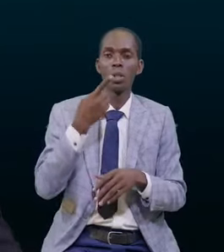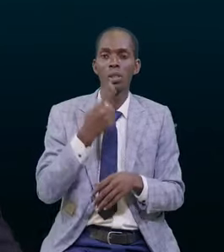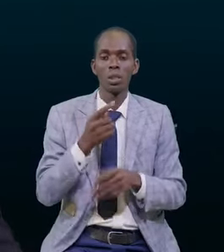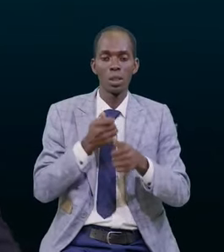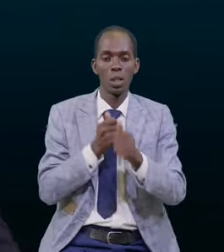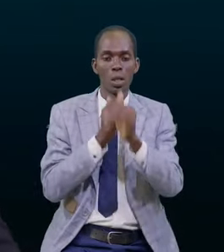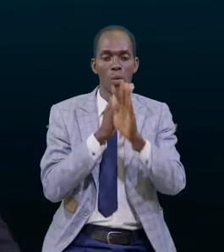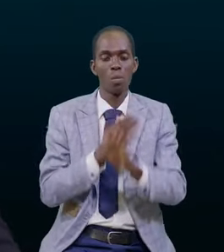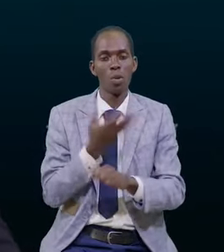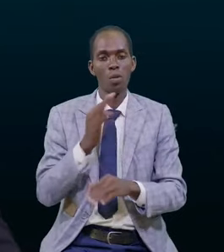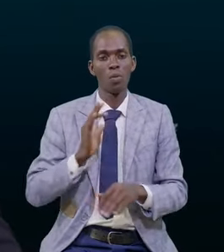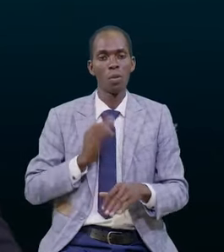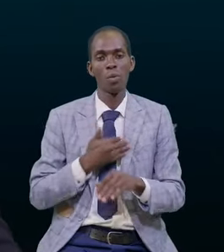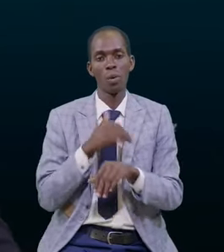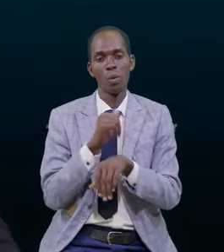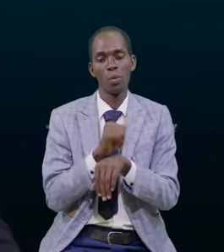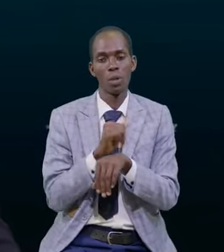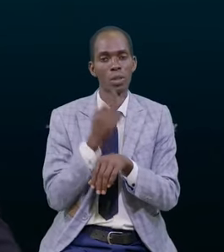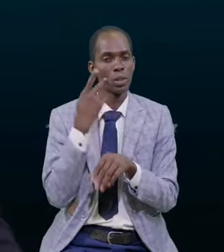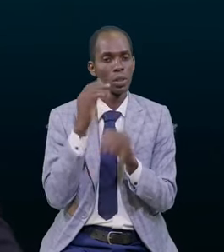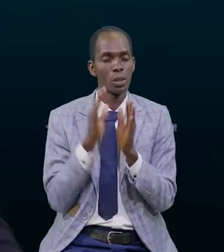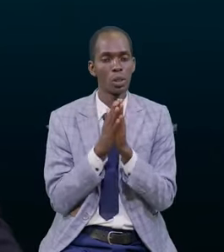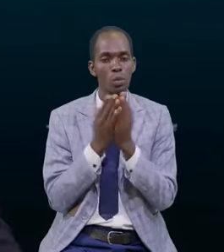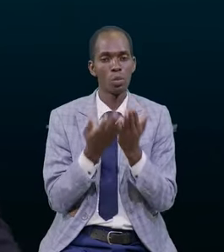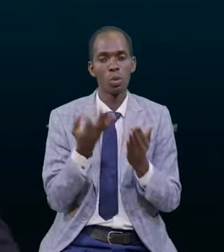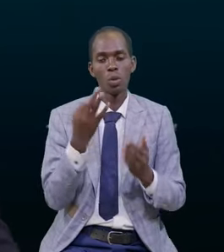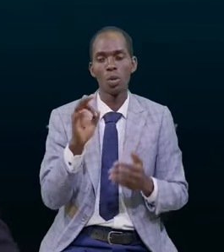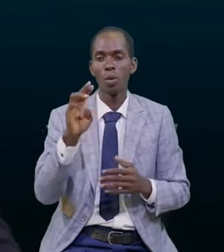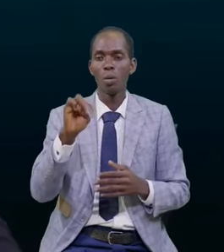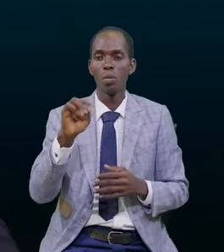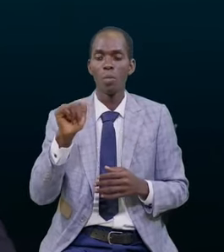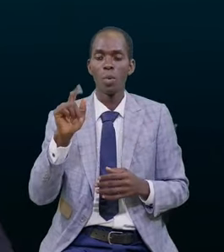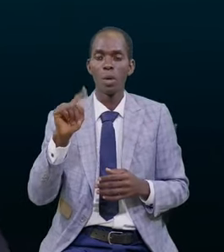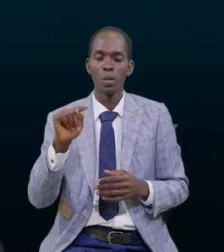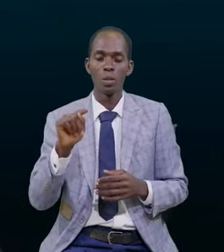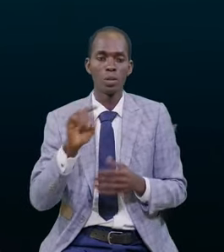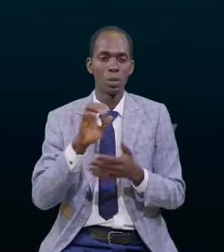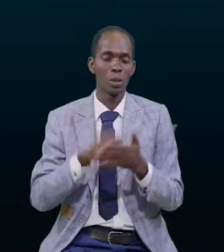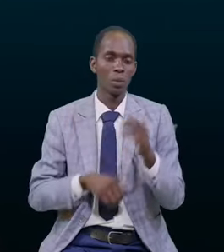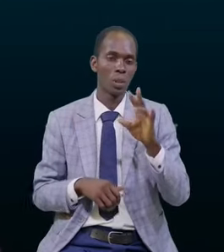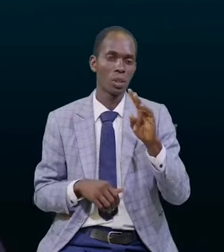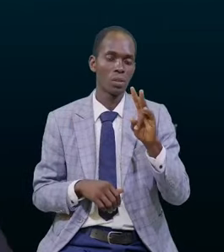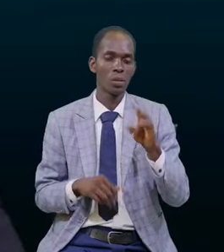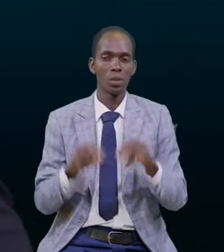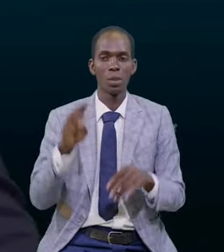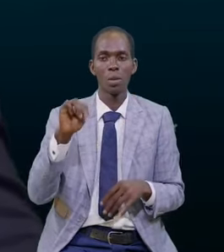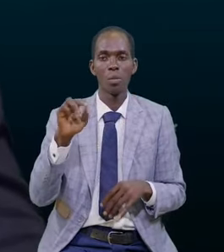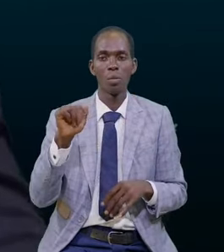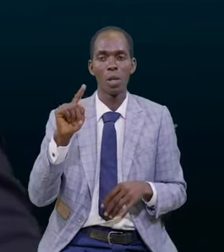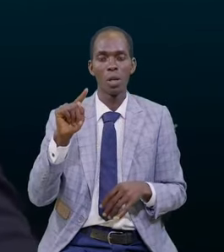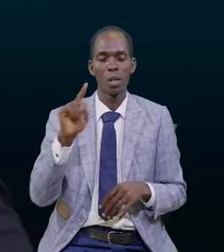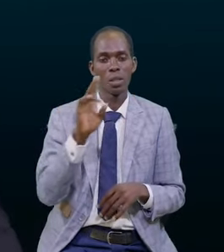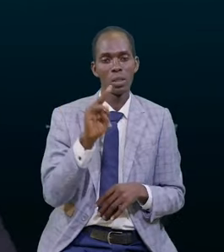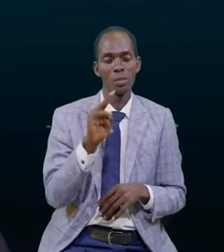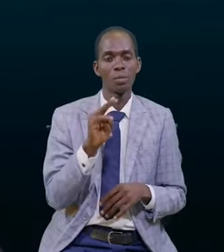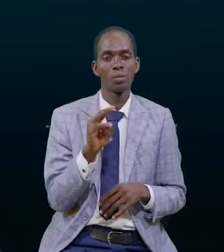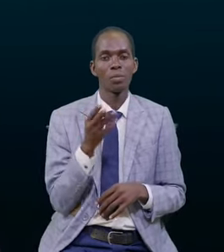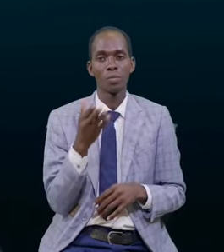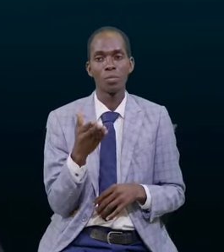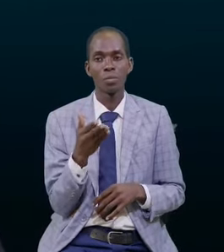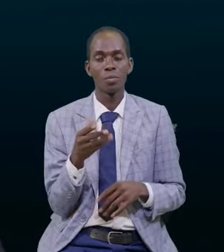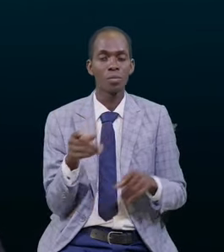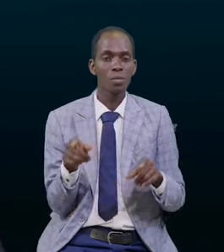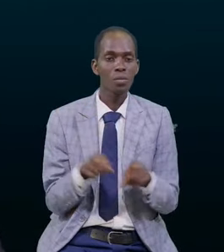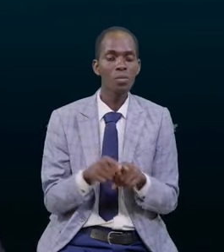at Matthew chapter 17 at the Mount of transfiguration as the disciples witness the Transfiguration